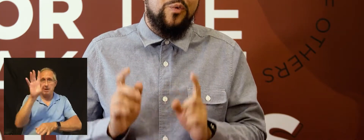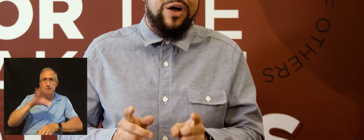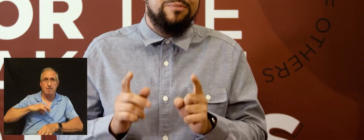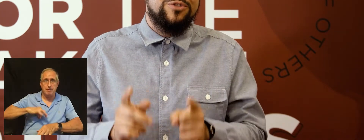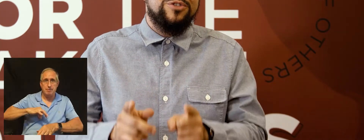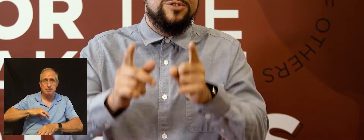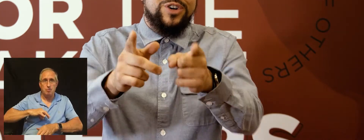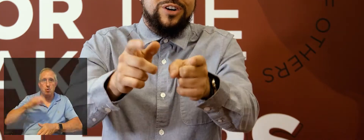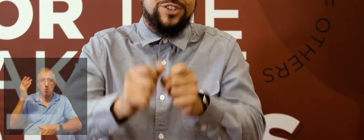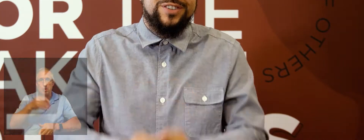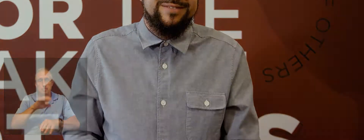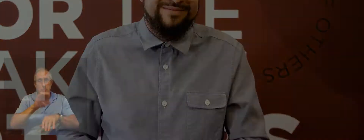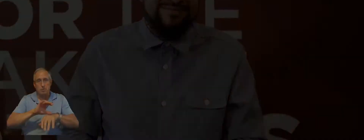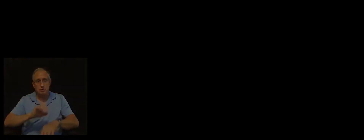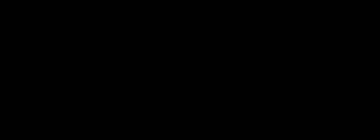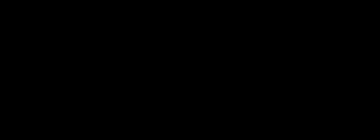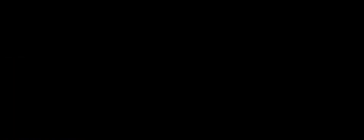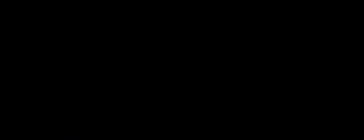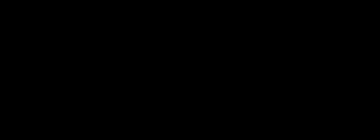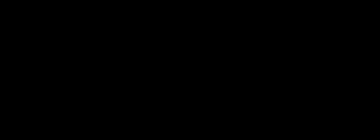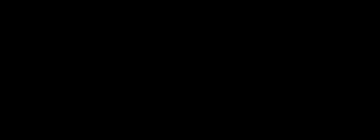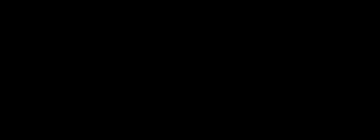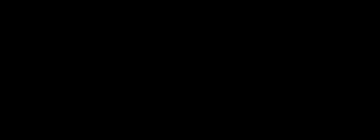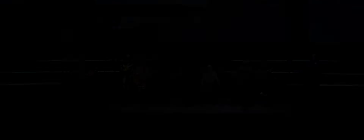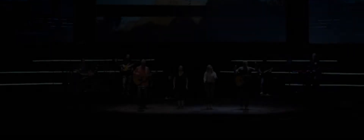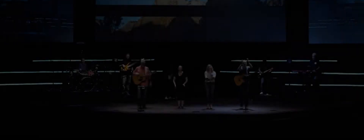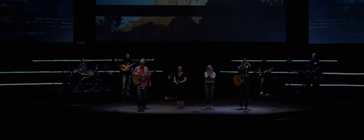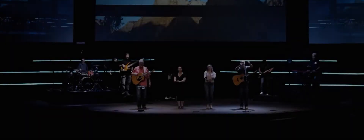others. Welcome to church.